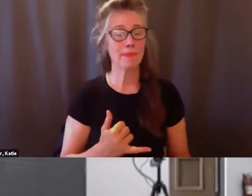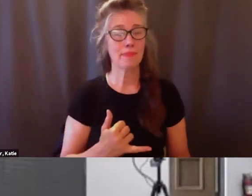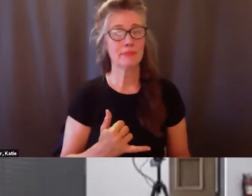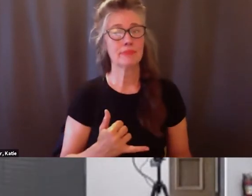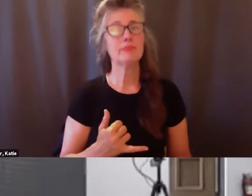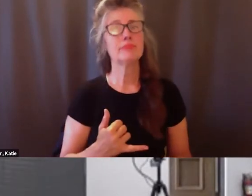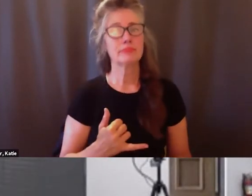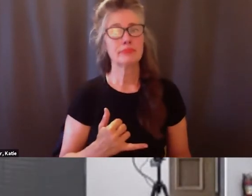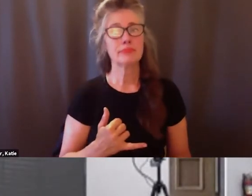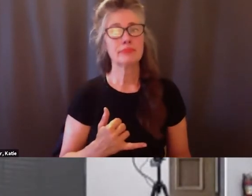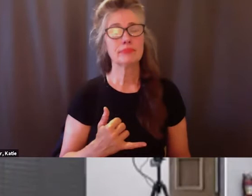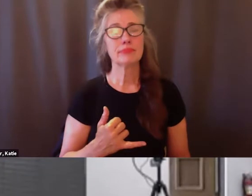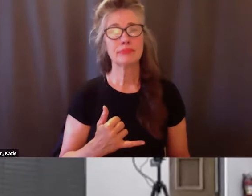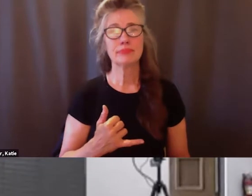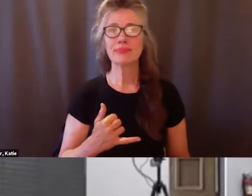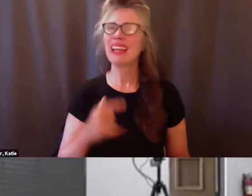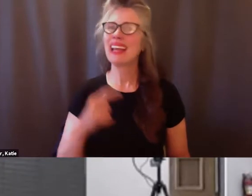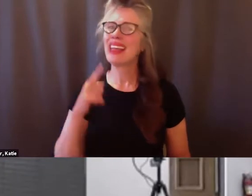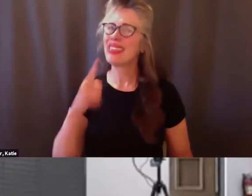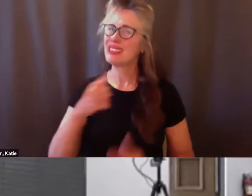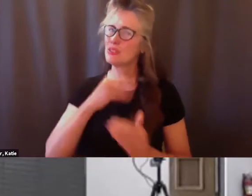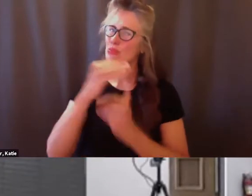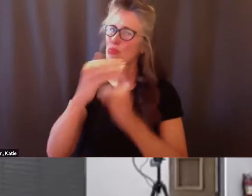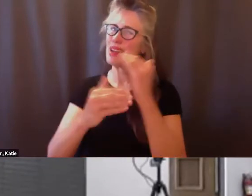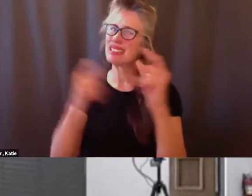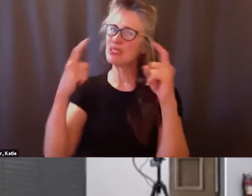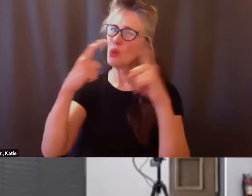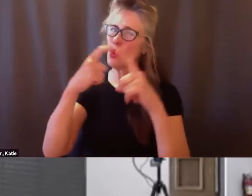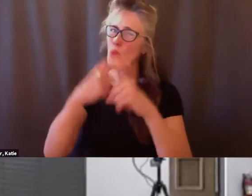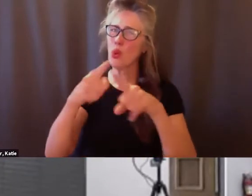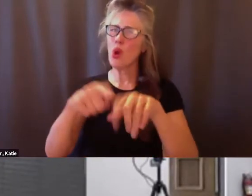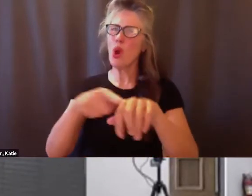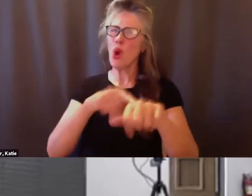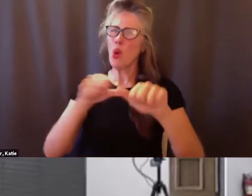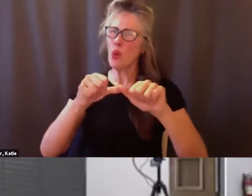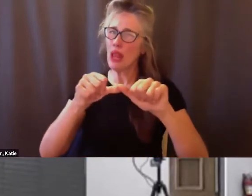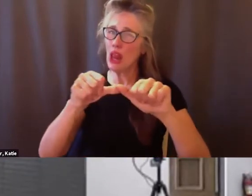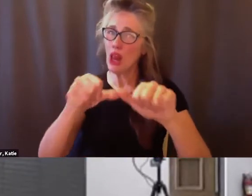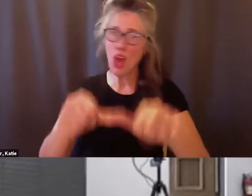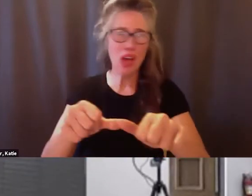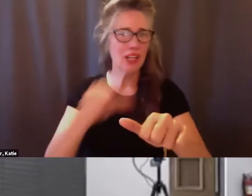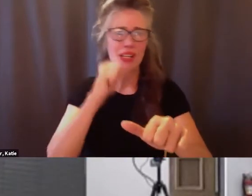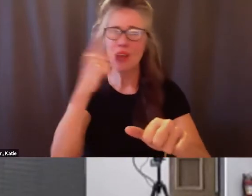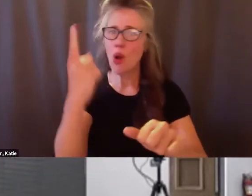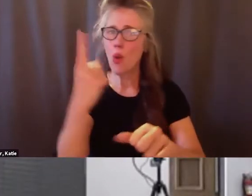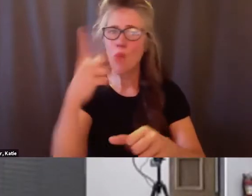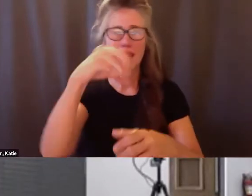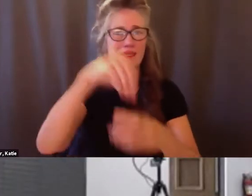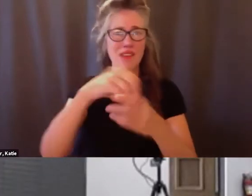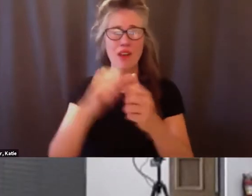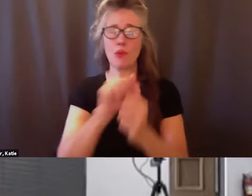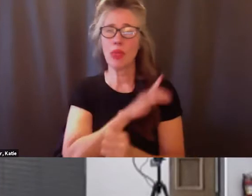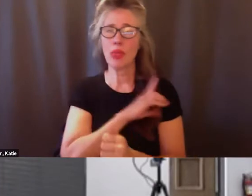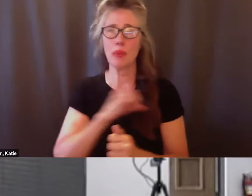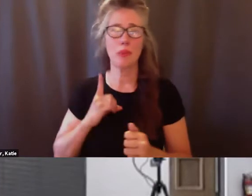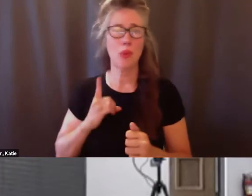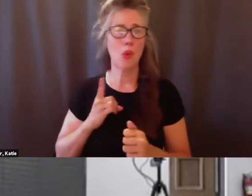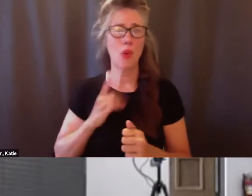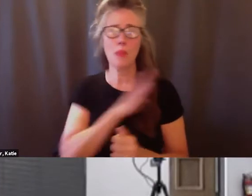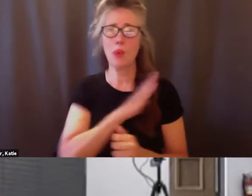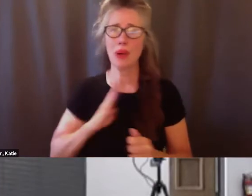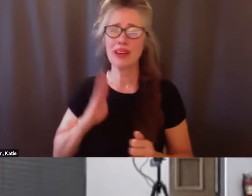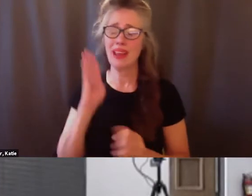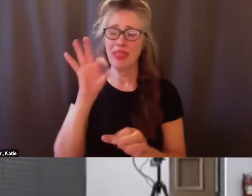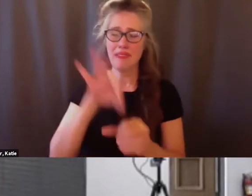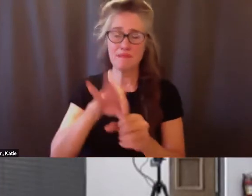really going to be a little bit longer process after tonight, pending the board's vote. We're going to then go back and start really doing the work